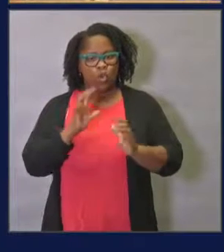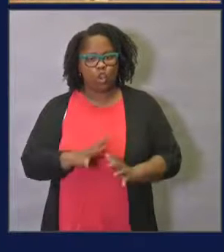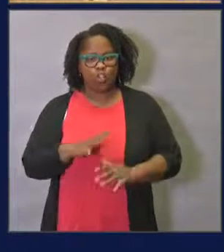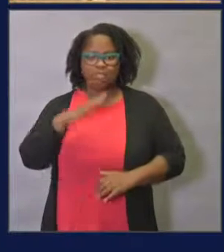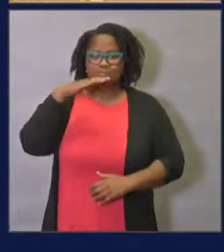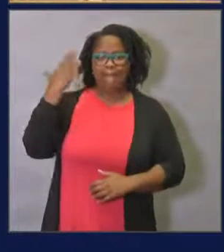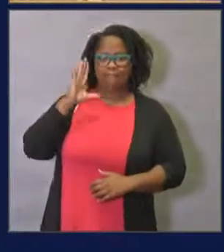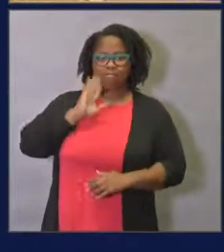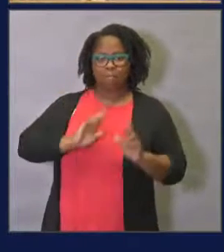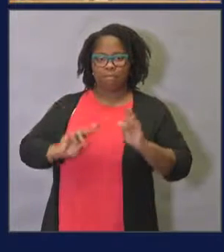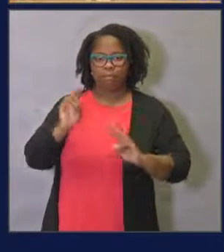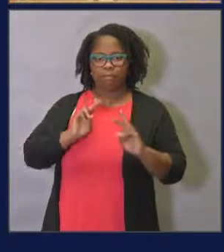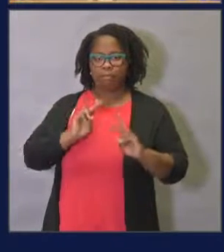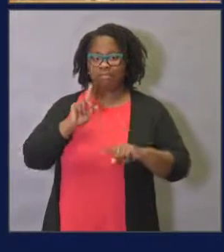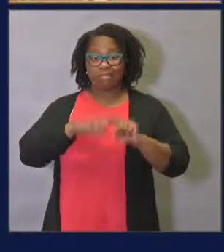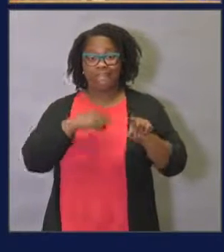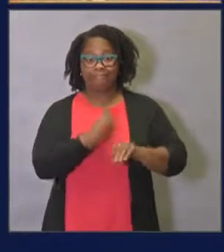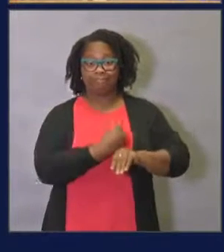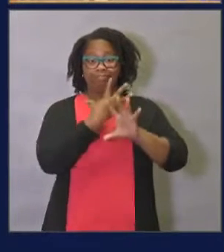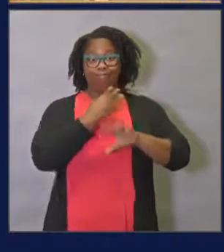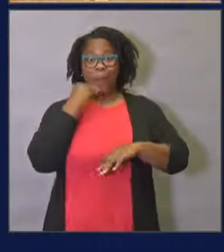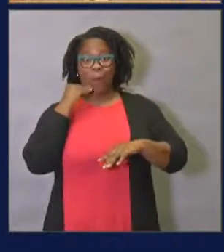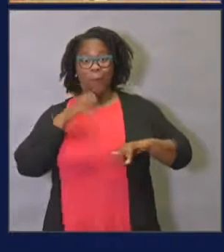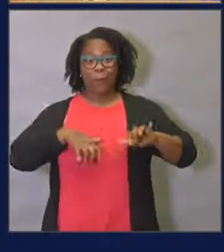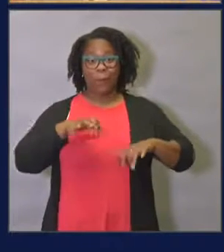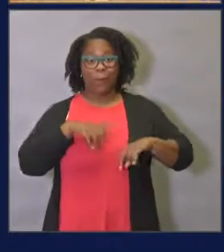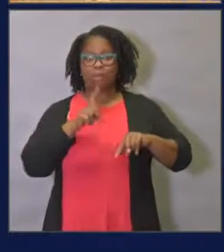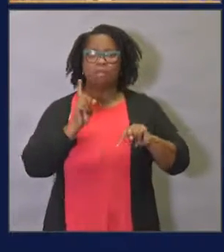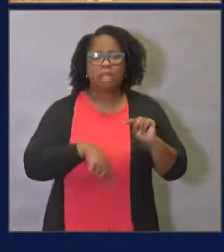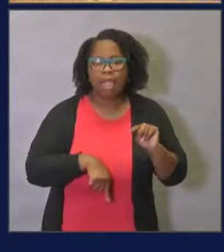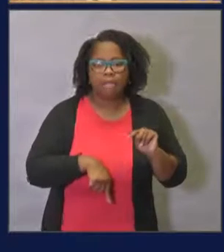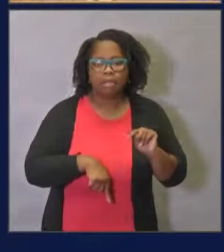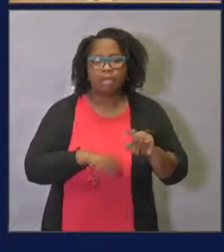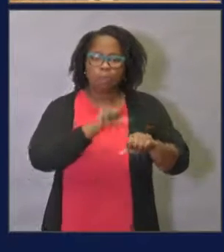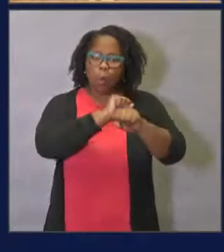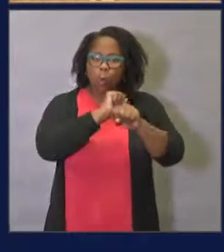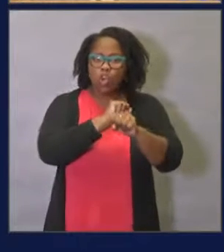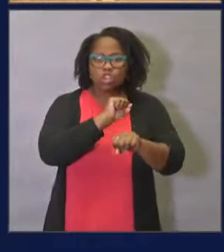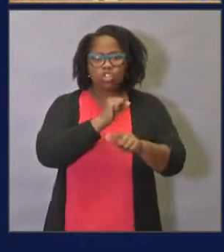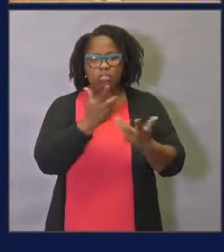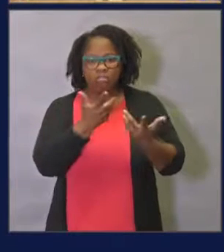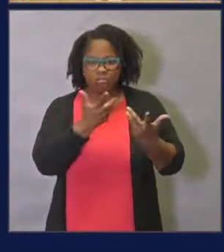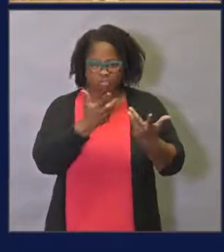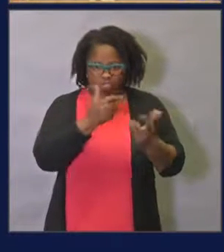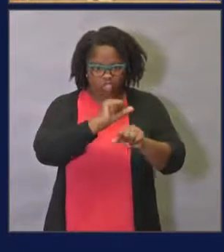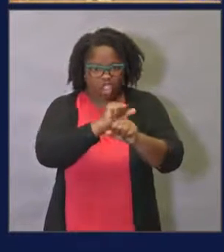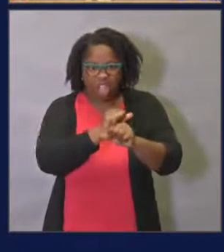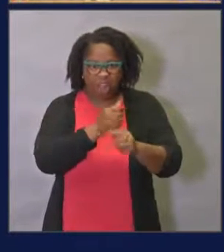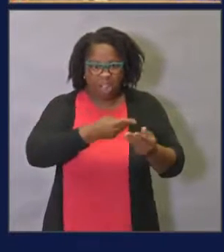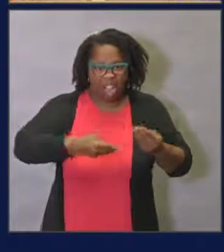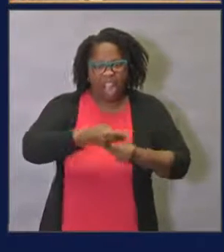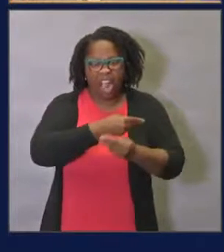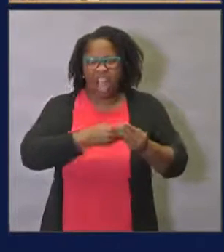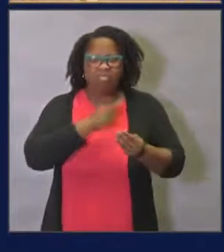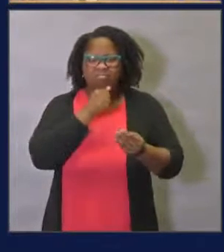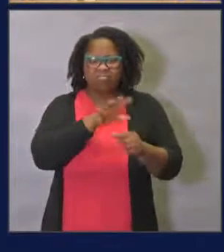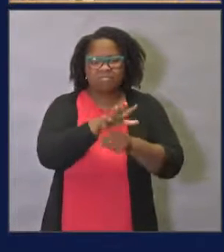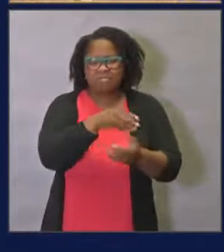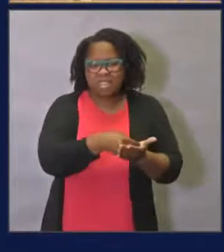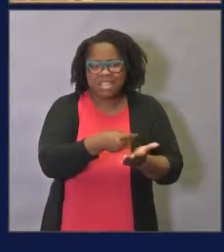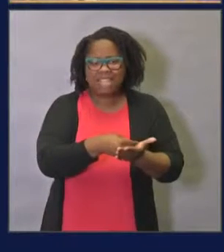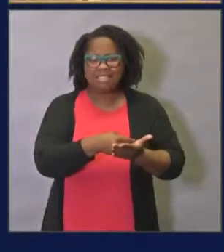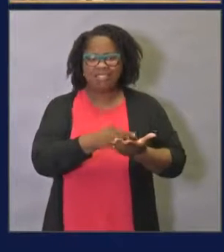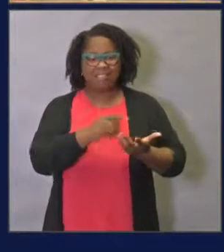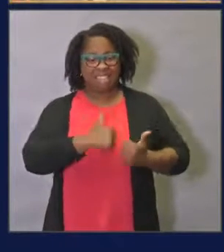or stay home. Many work at jobs with low wages, and many live in under-resourced neighborhoods. During